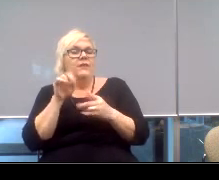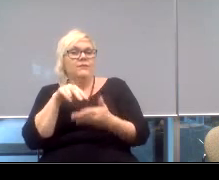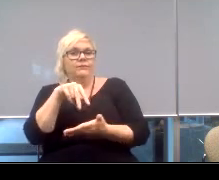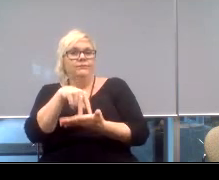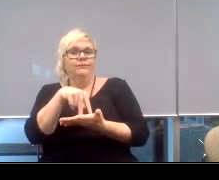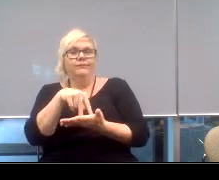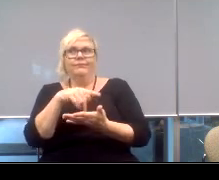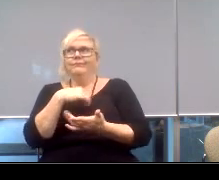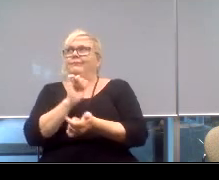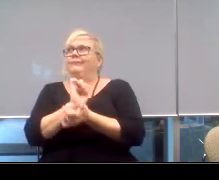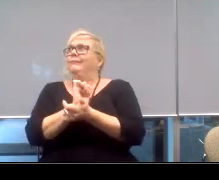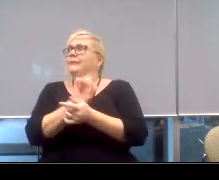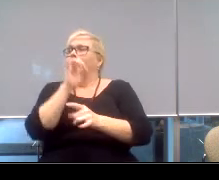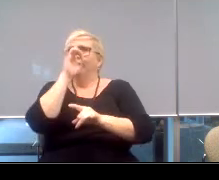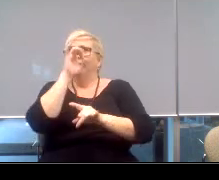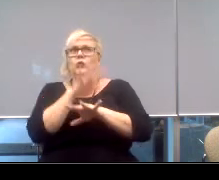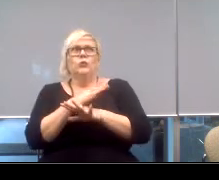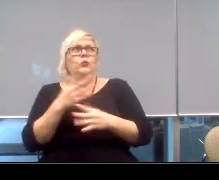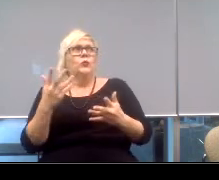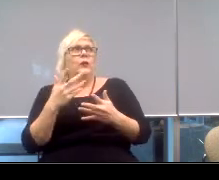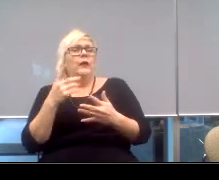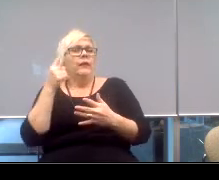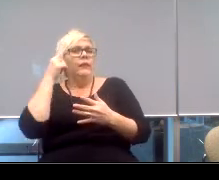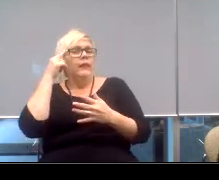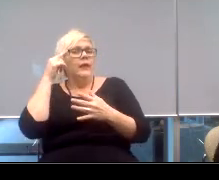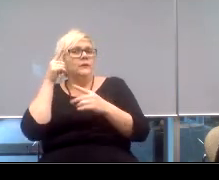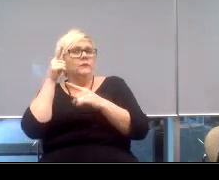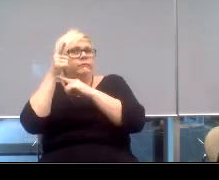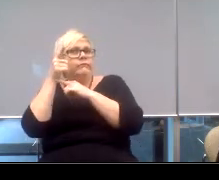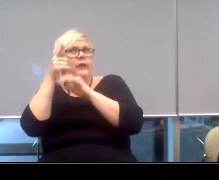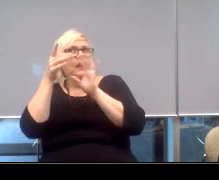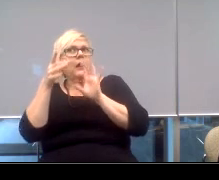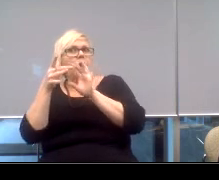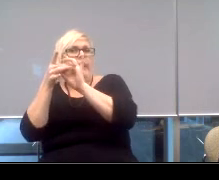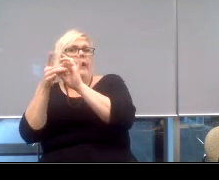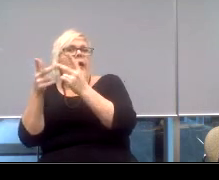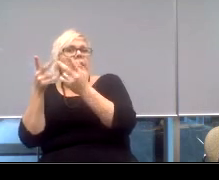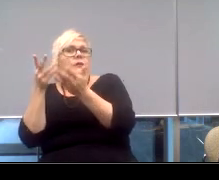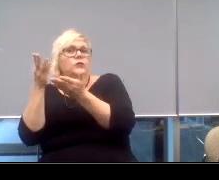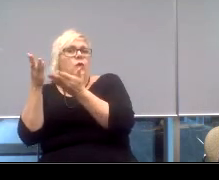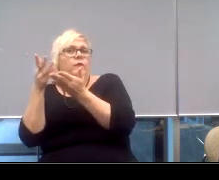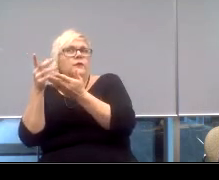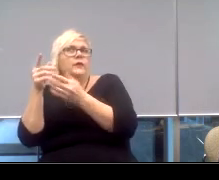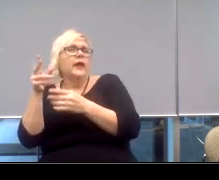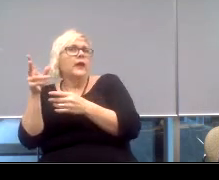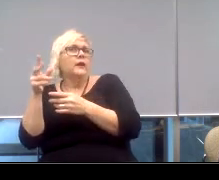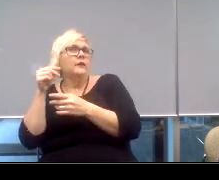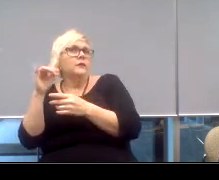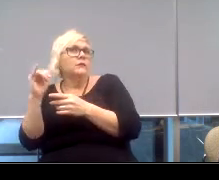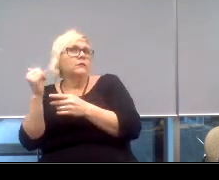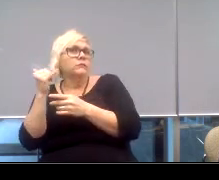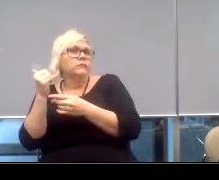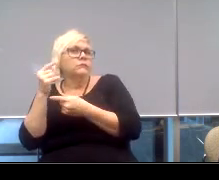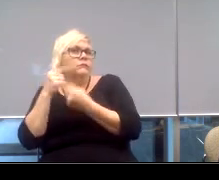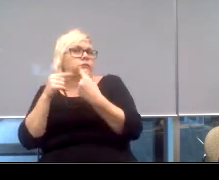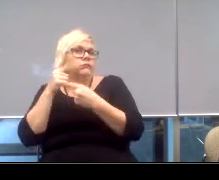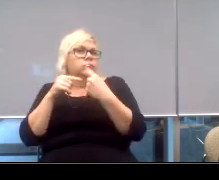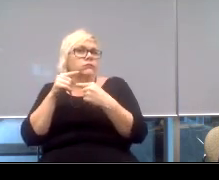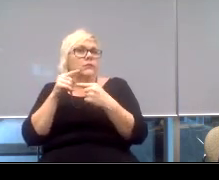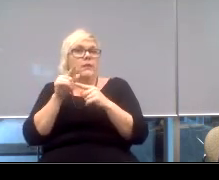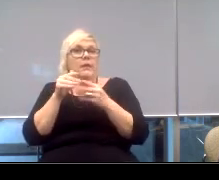confused. This could potentially link to other mainstream services out there to facilitate navigation in, say, a shopping